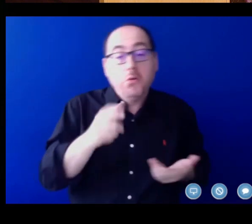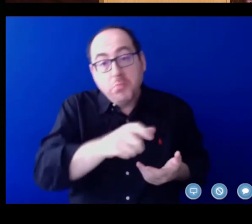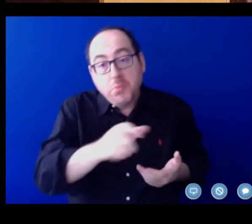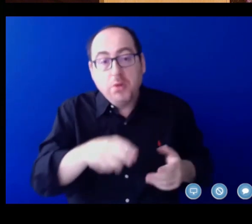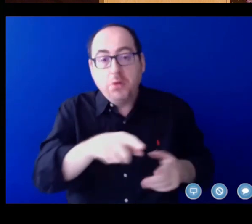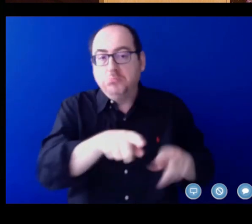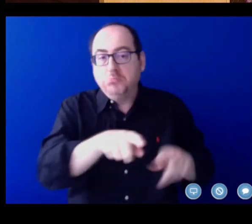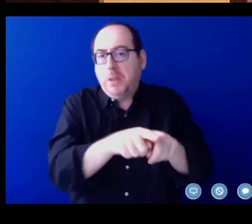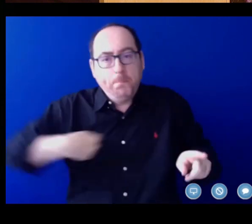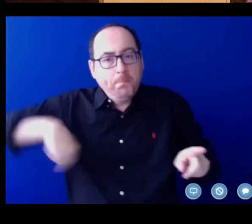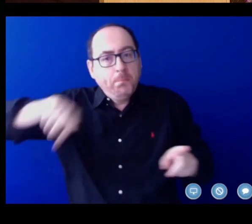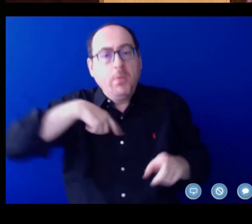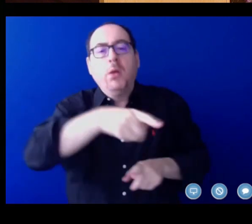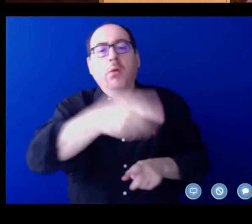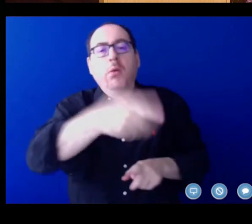turmoil.